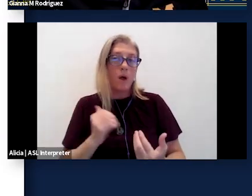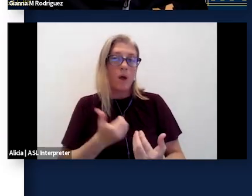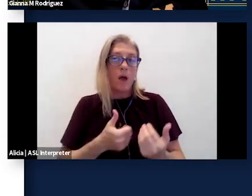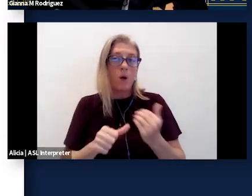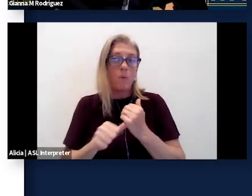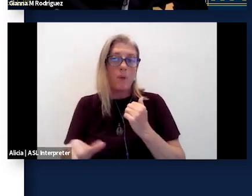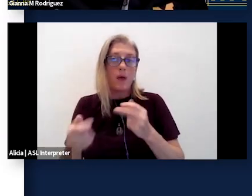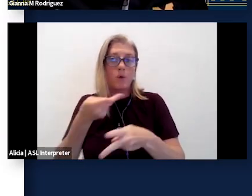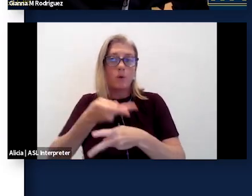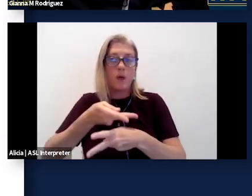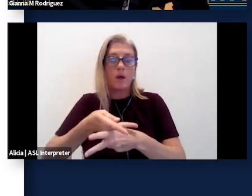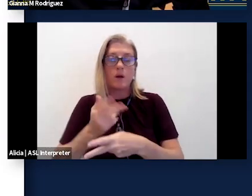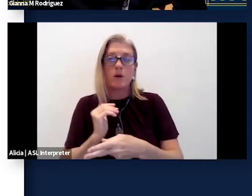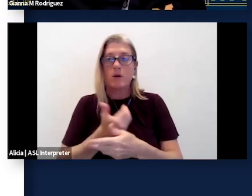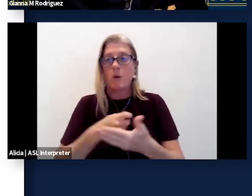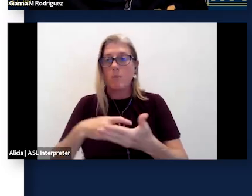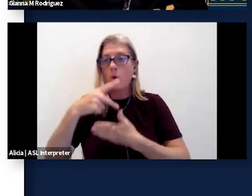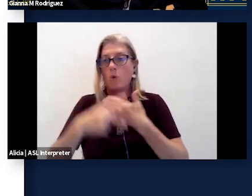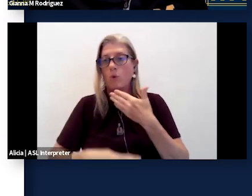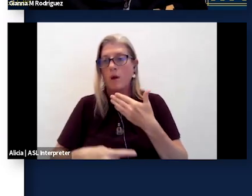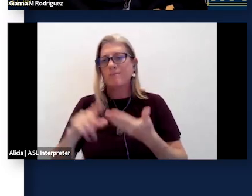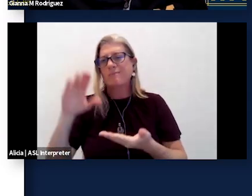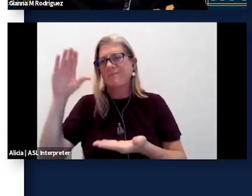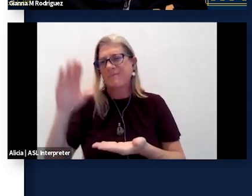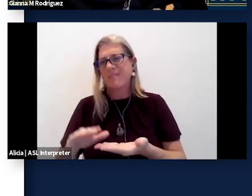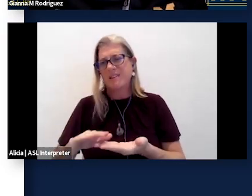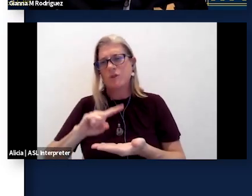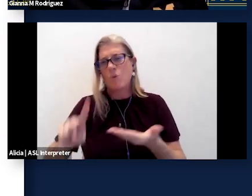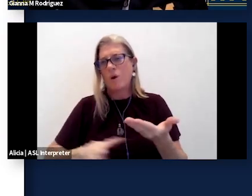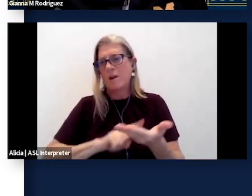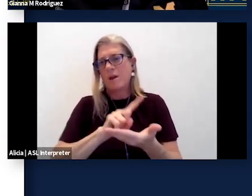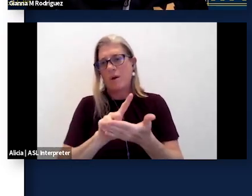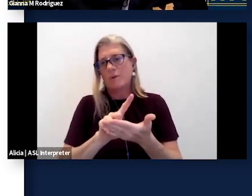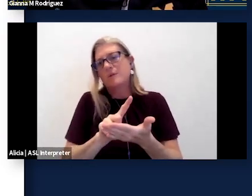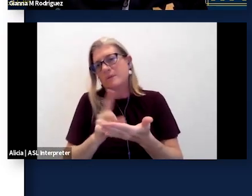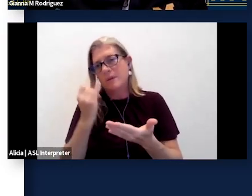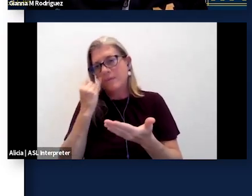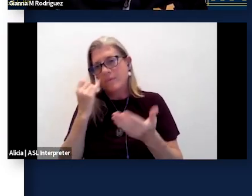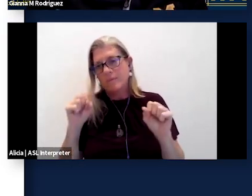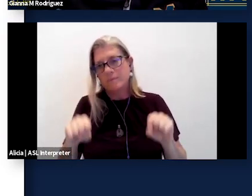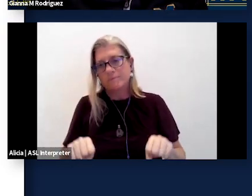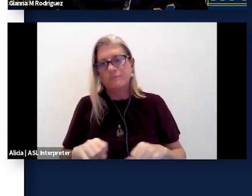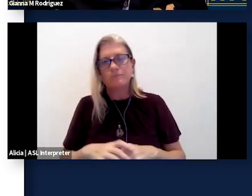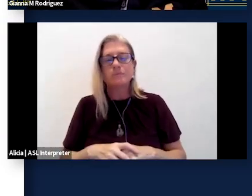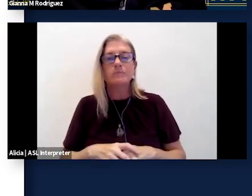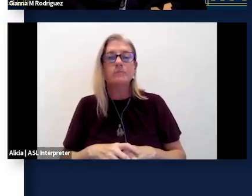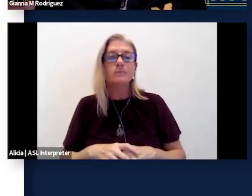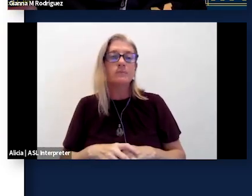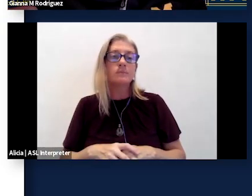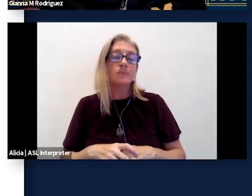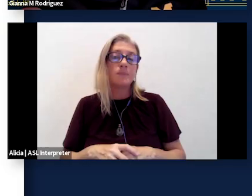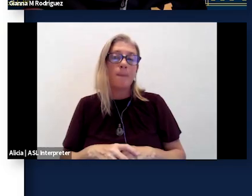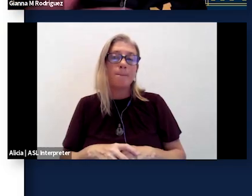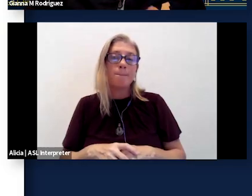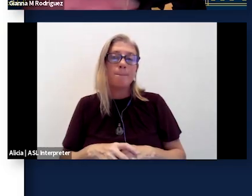or the bowel program to at least less than an hour. And then having folks sort of